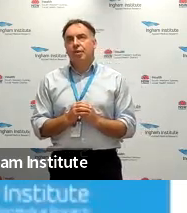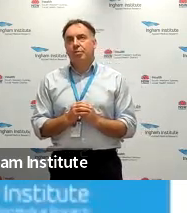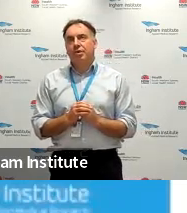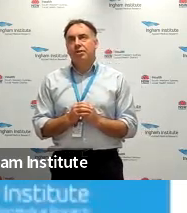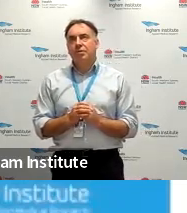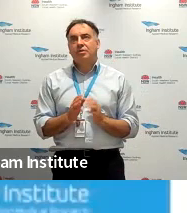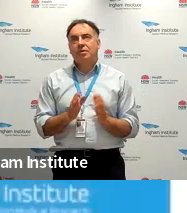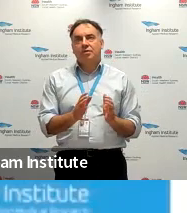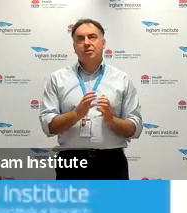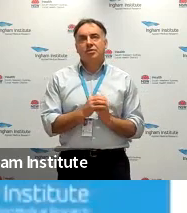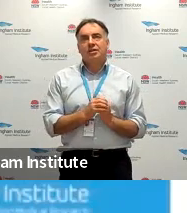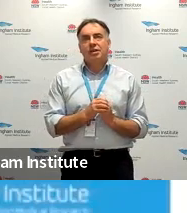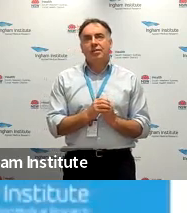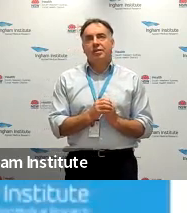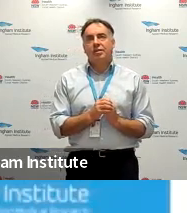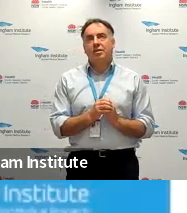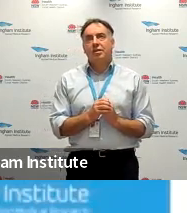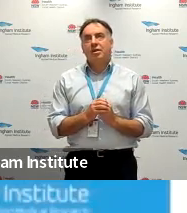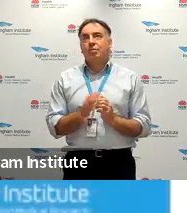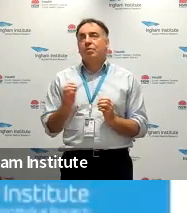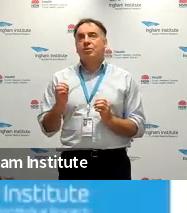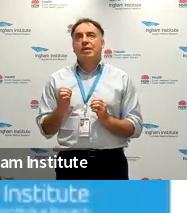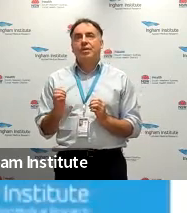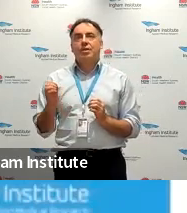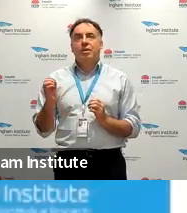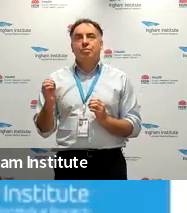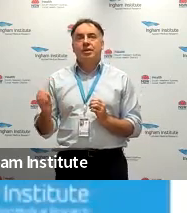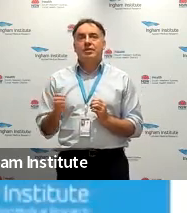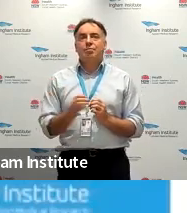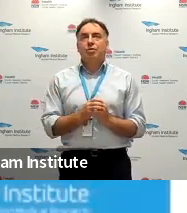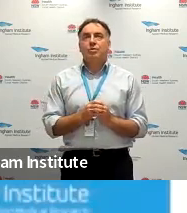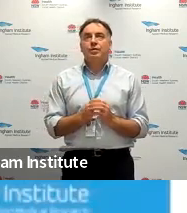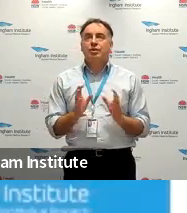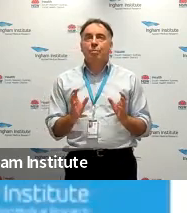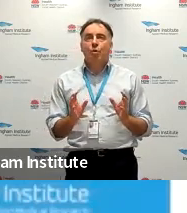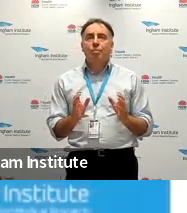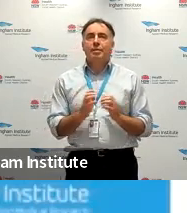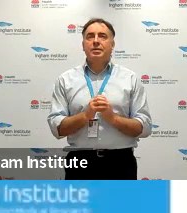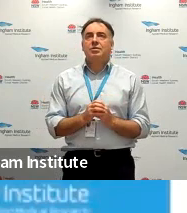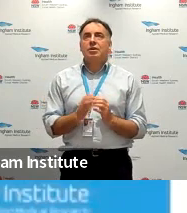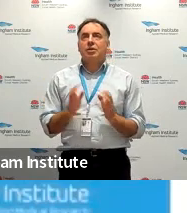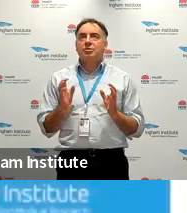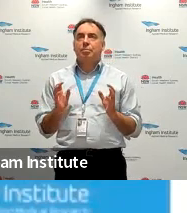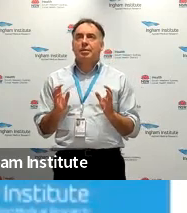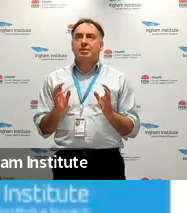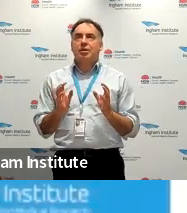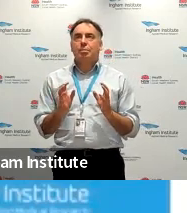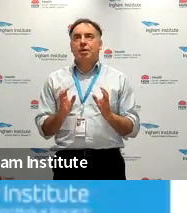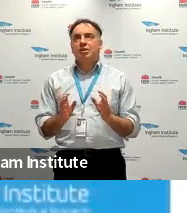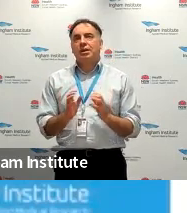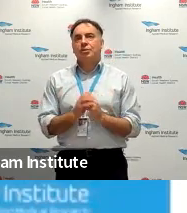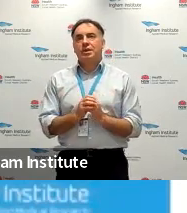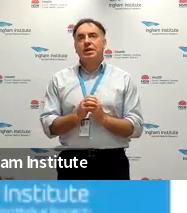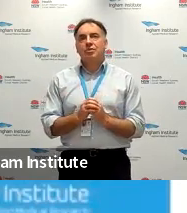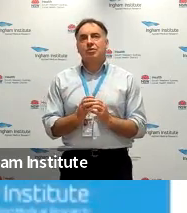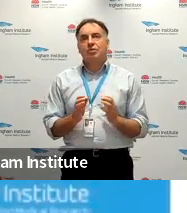children get appropriate treatment as soon as they're delivered. We also have other predictive models for small babies. Those are the babies that are